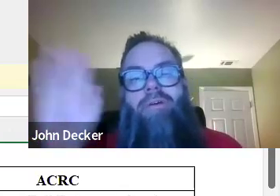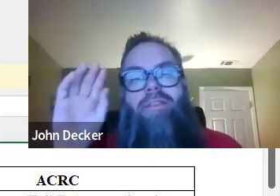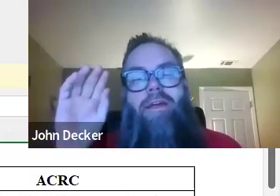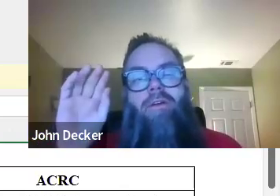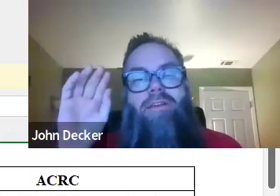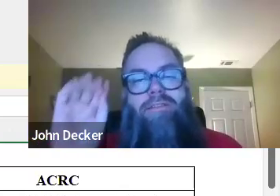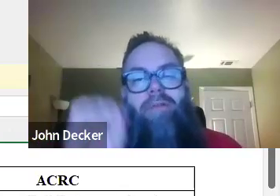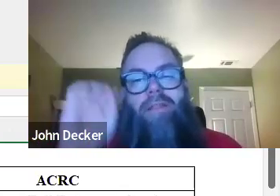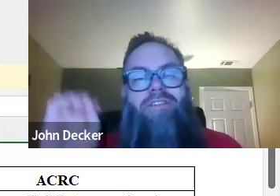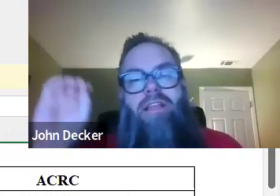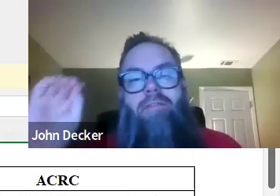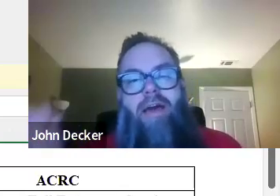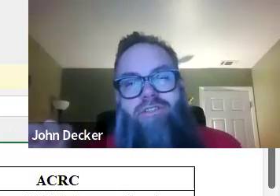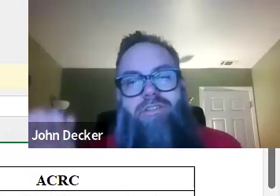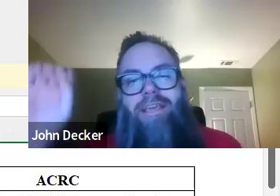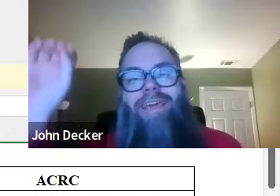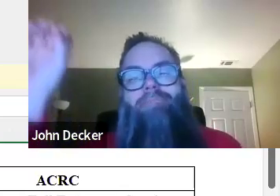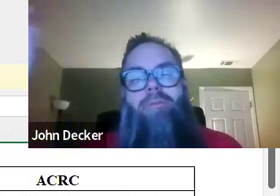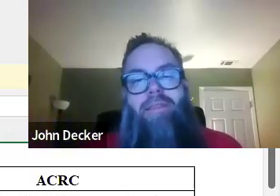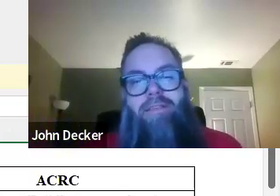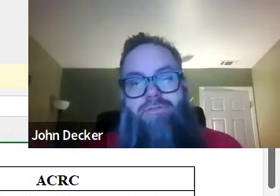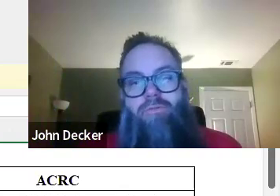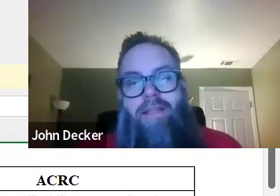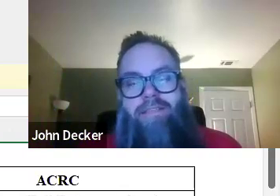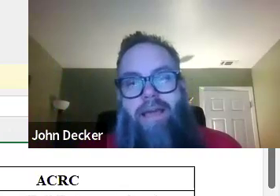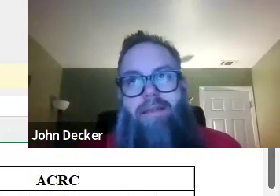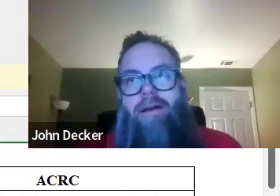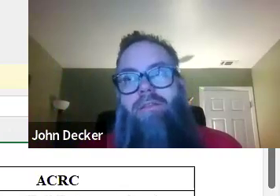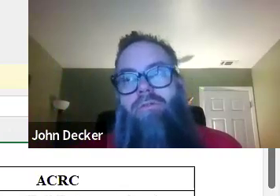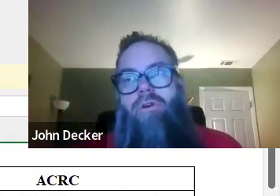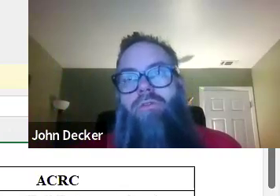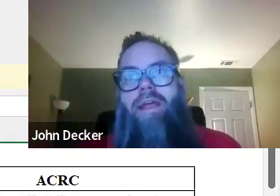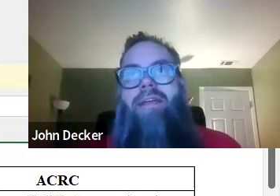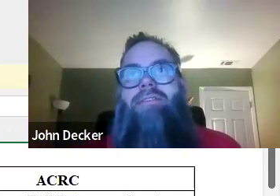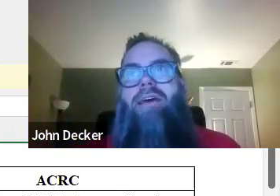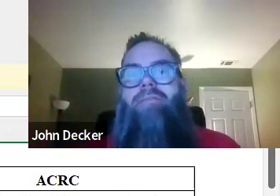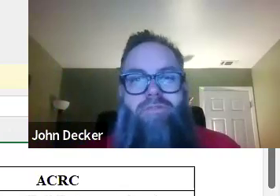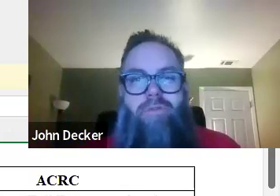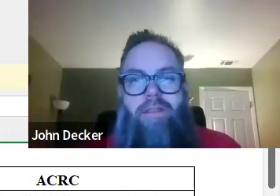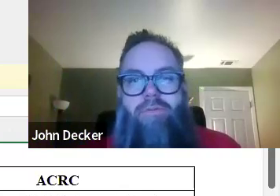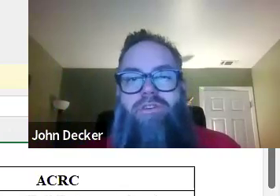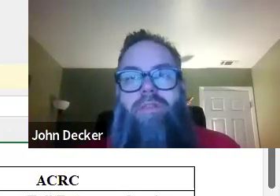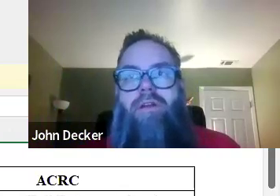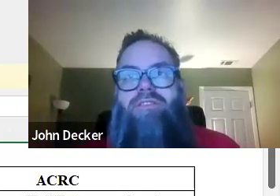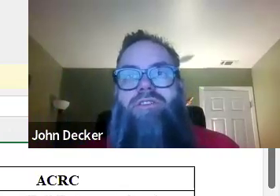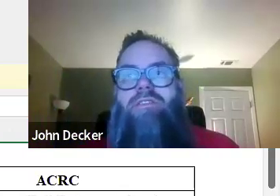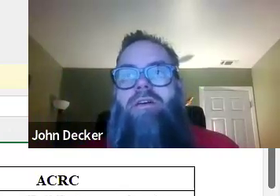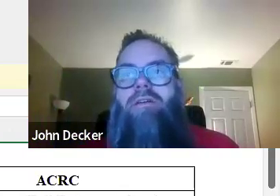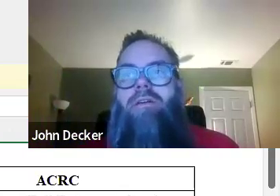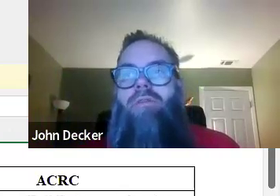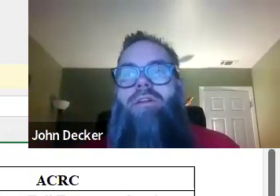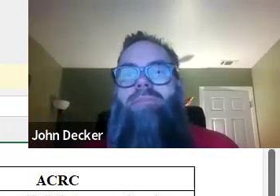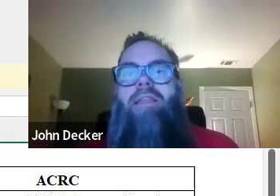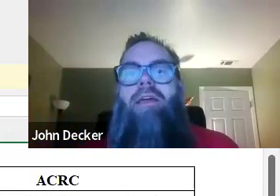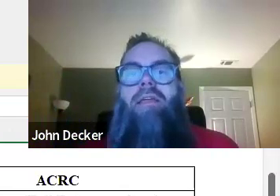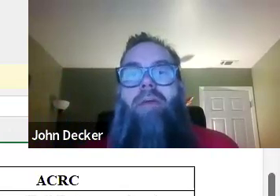them, but there has not been legislative action to implement these new rates yet on the right-hand side of the screen that we're showing there. It's just